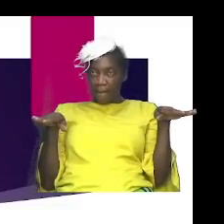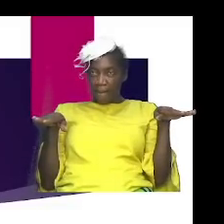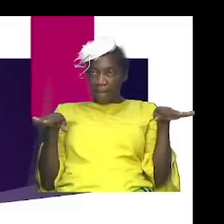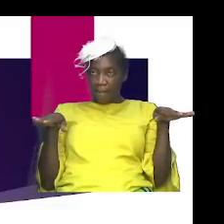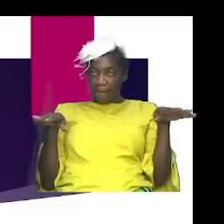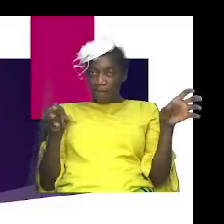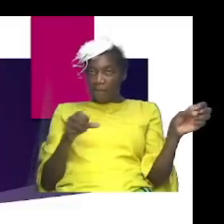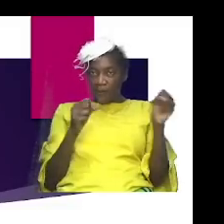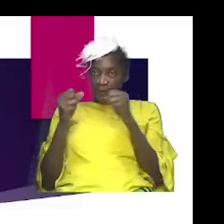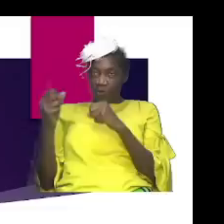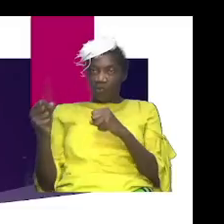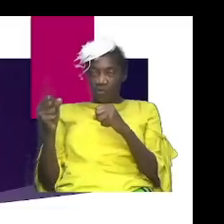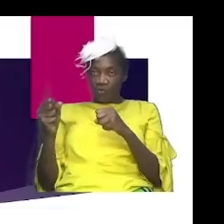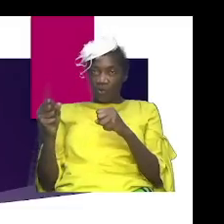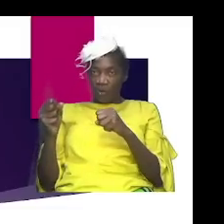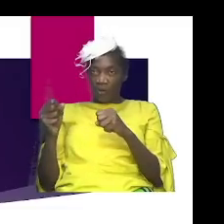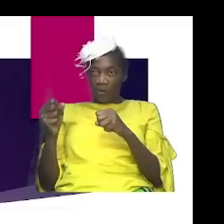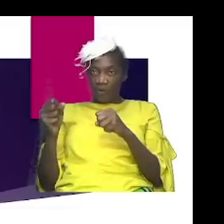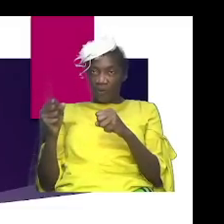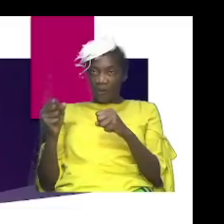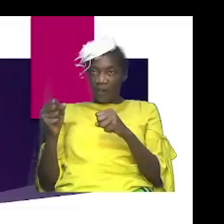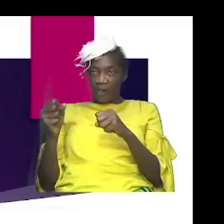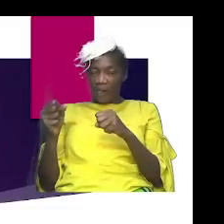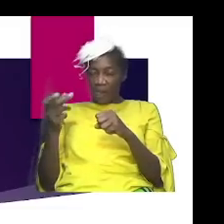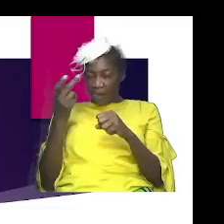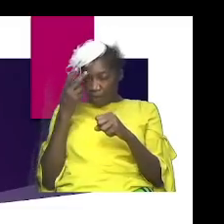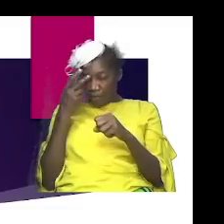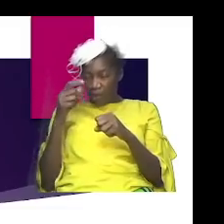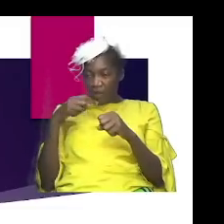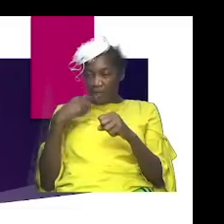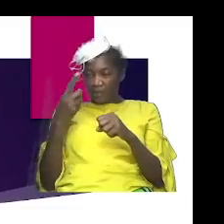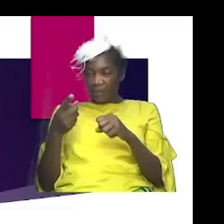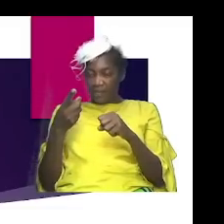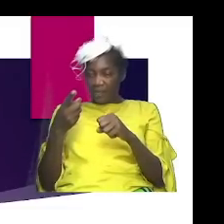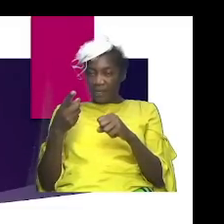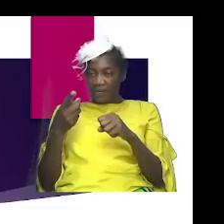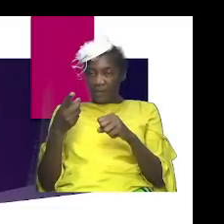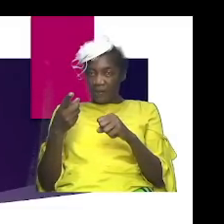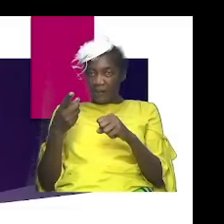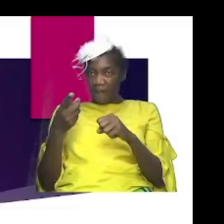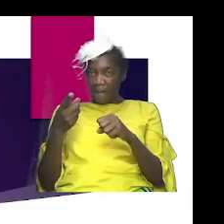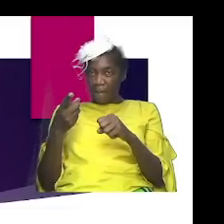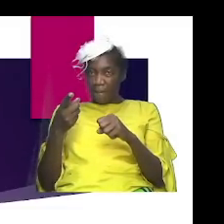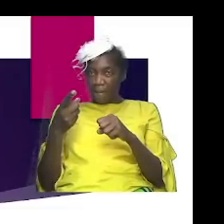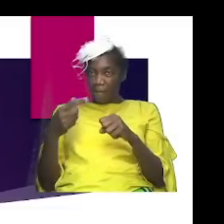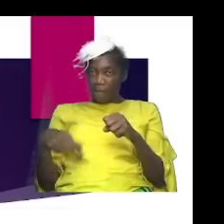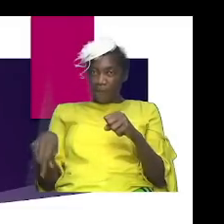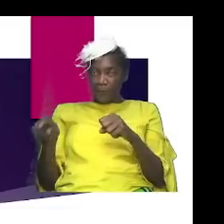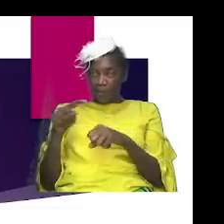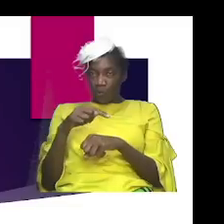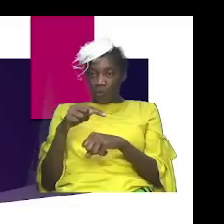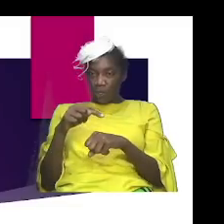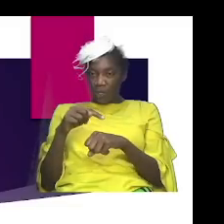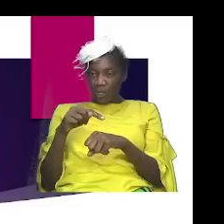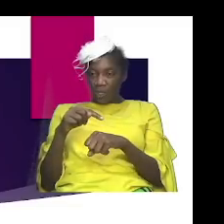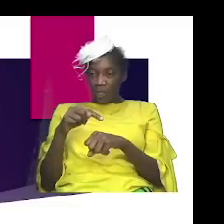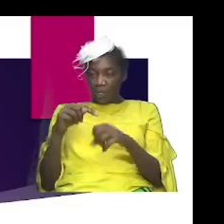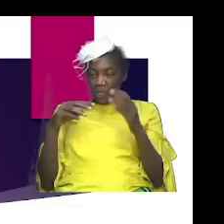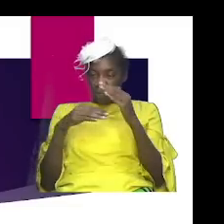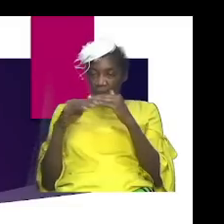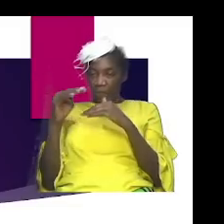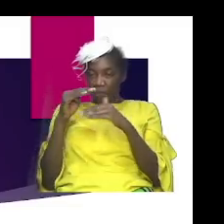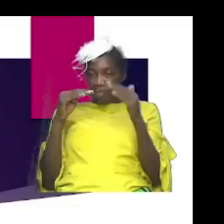is a strong foundation. But what Paul is saying is that we are